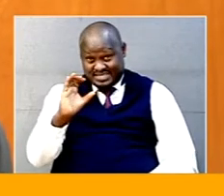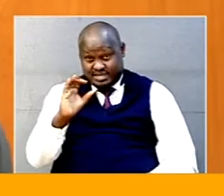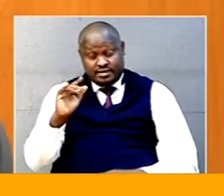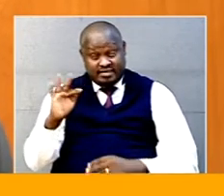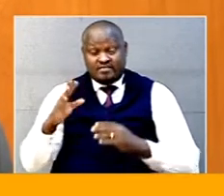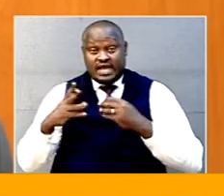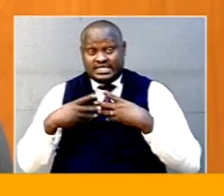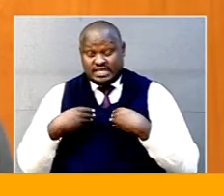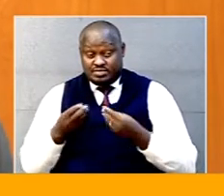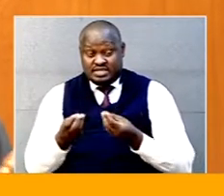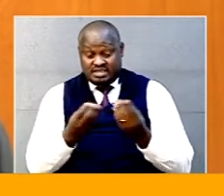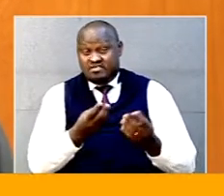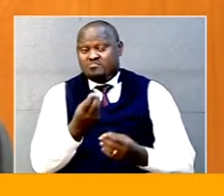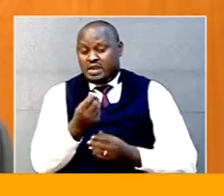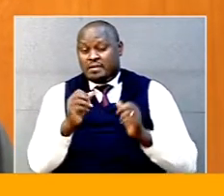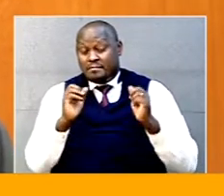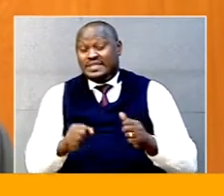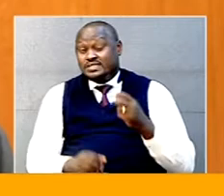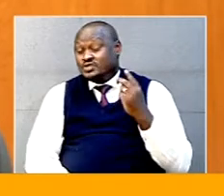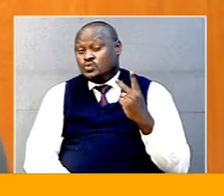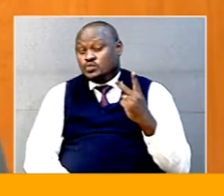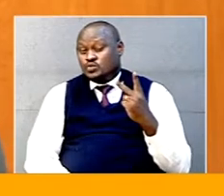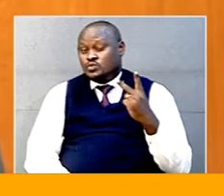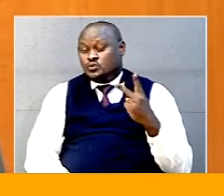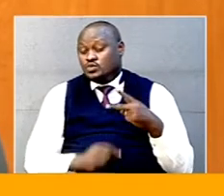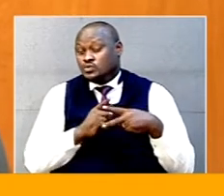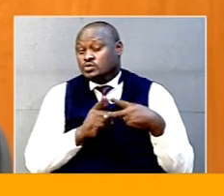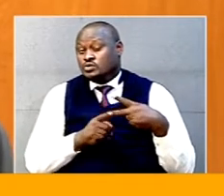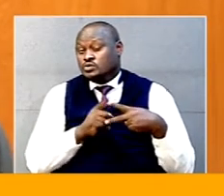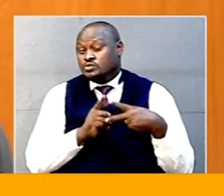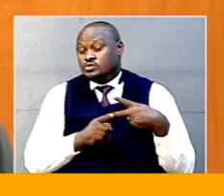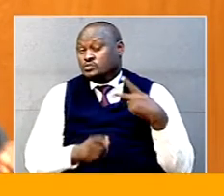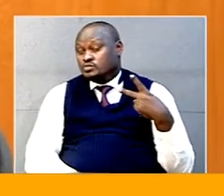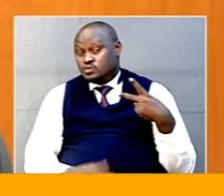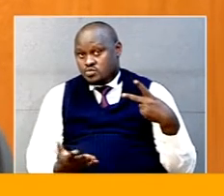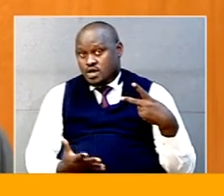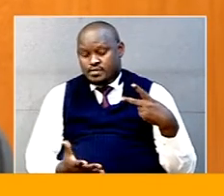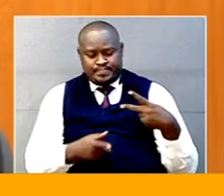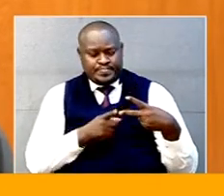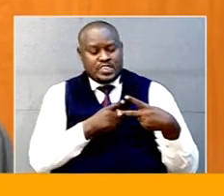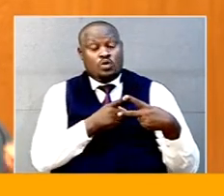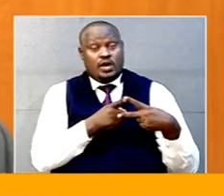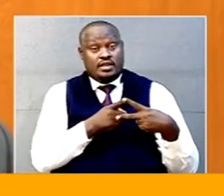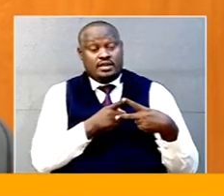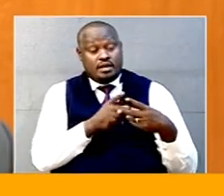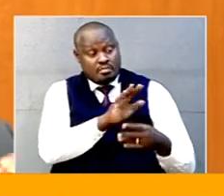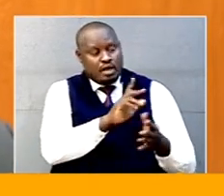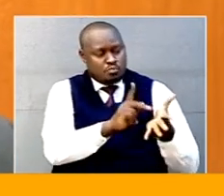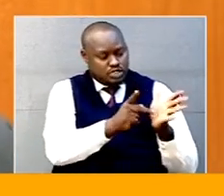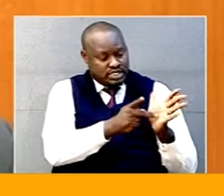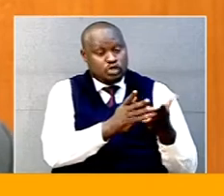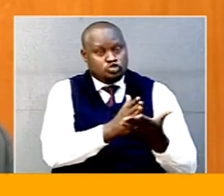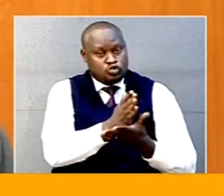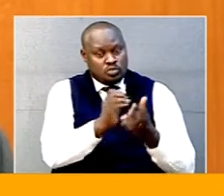minimum, the two things that need to be met. First, it has to be a project that has an impact